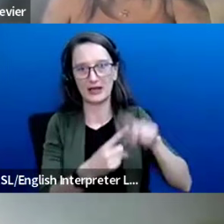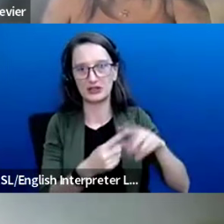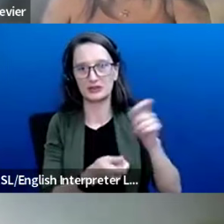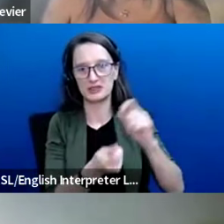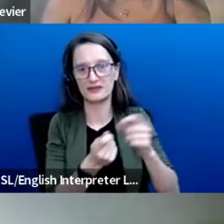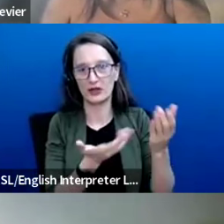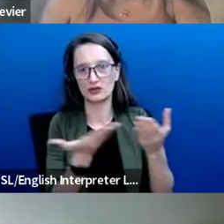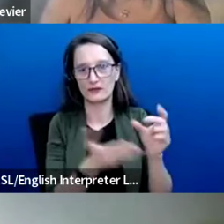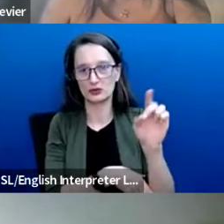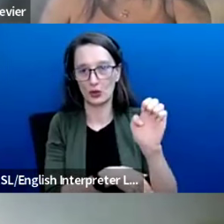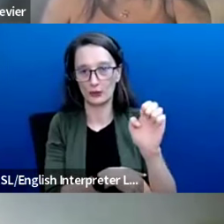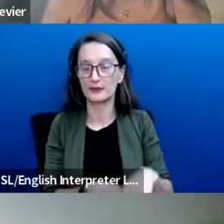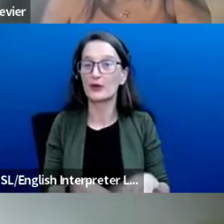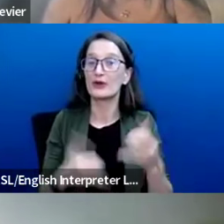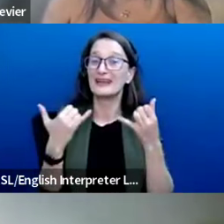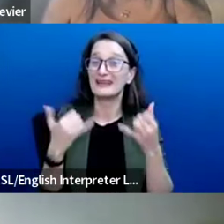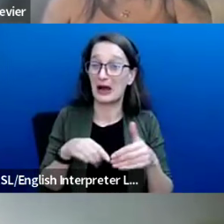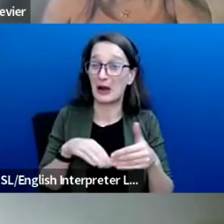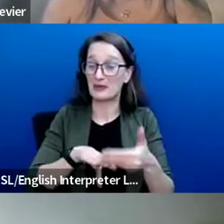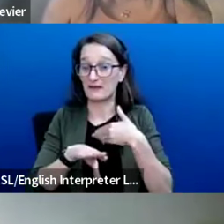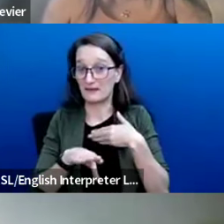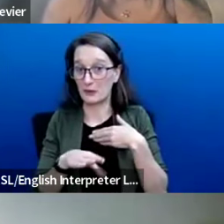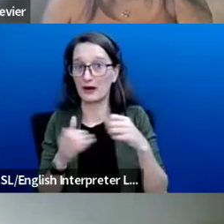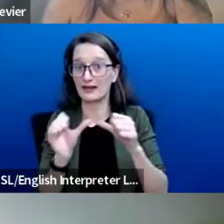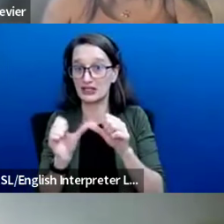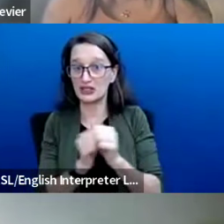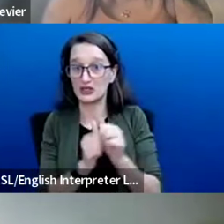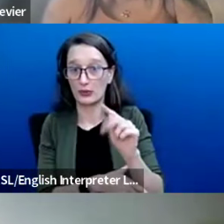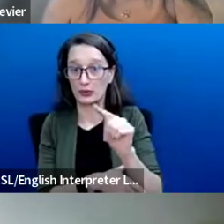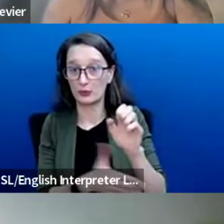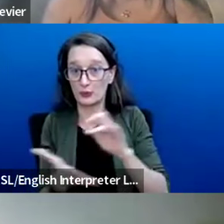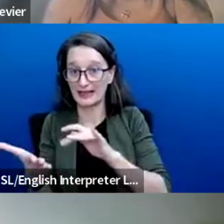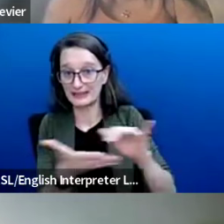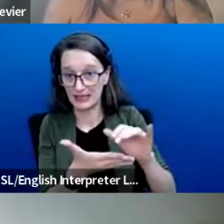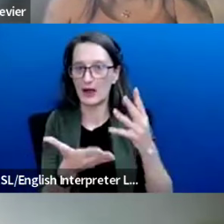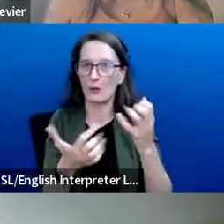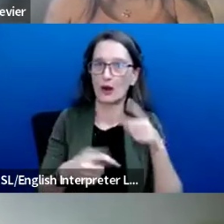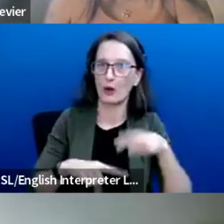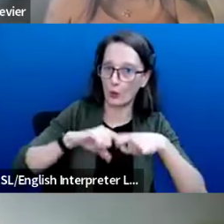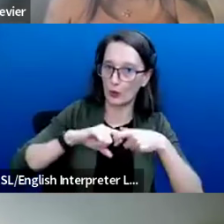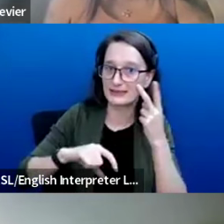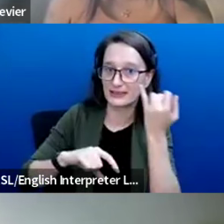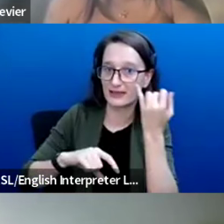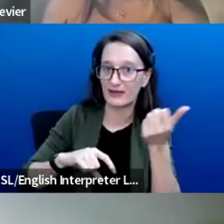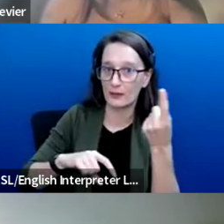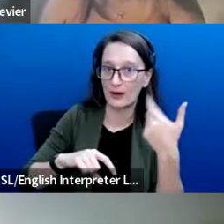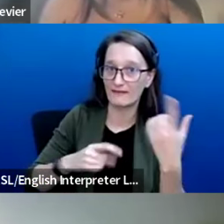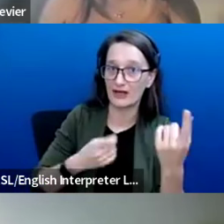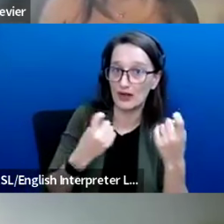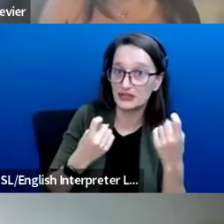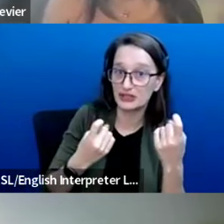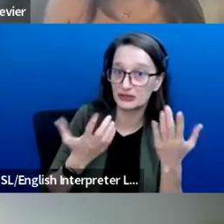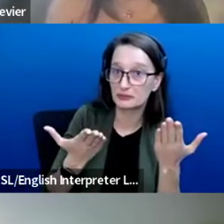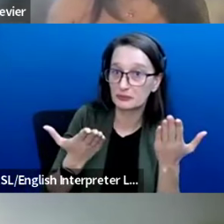back into the rate study stuff, I wanted to see if anyone had questions about that because I did say I'd get this answer back by this week.